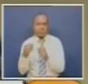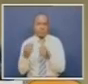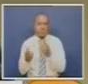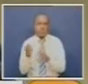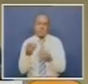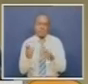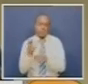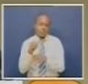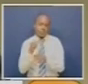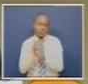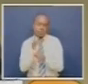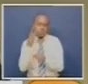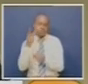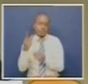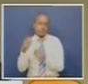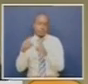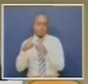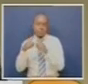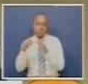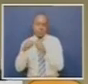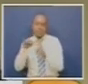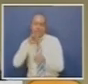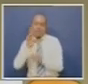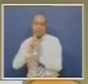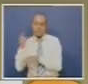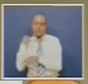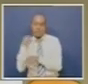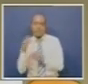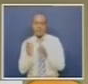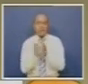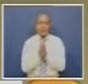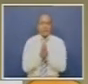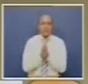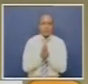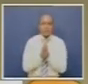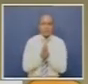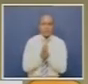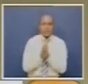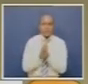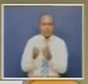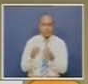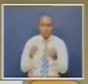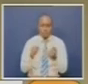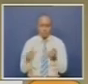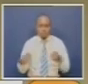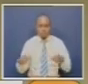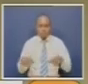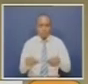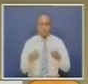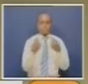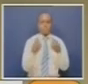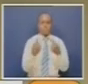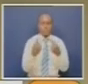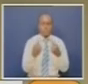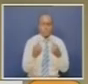that Raila used yesterday, and then we want to bring a lift in court simply because of the words